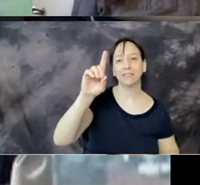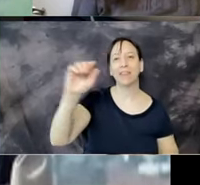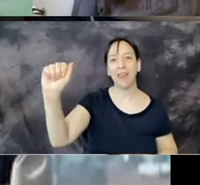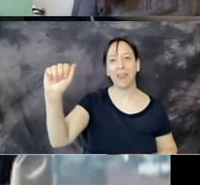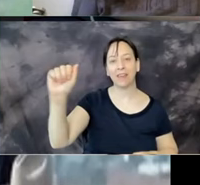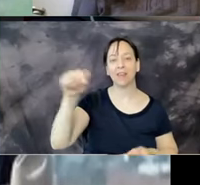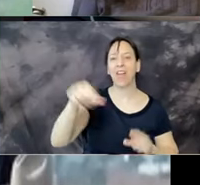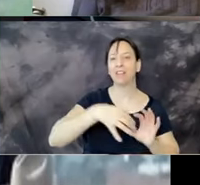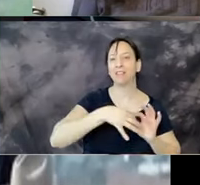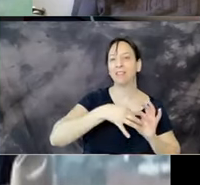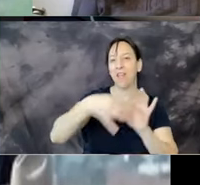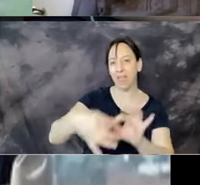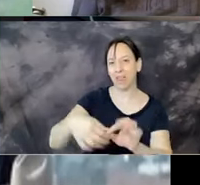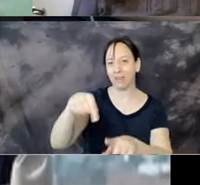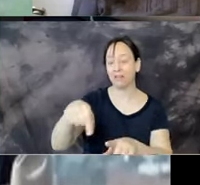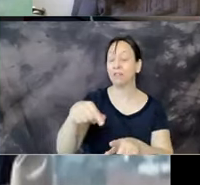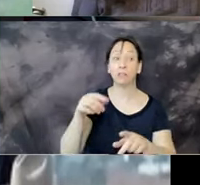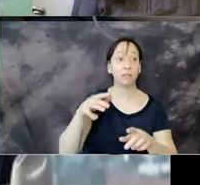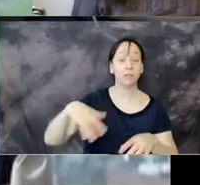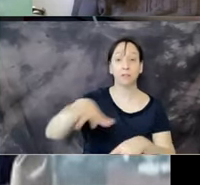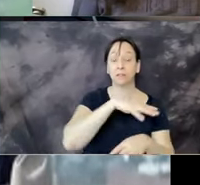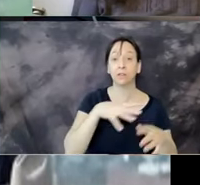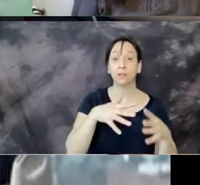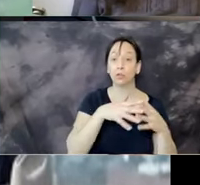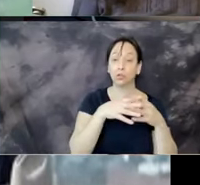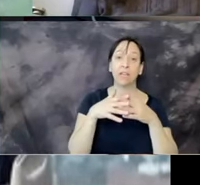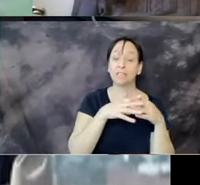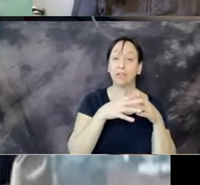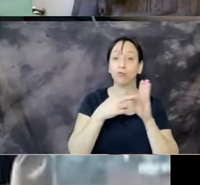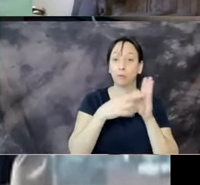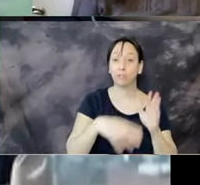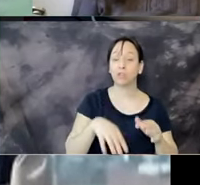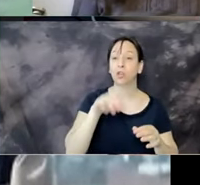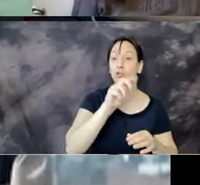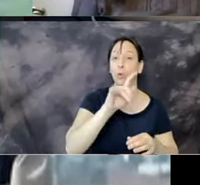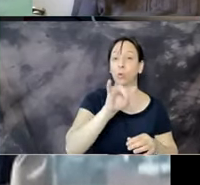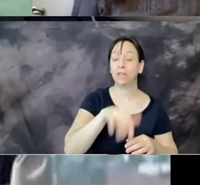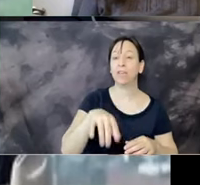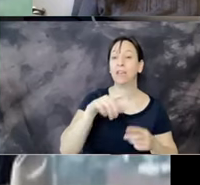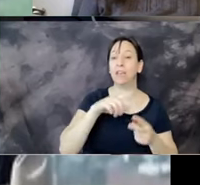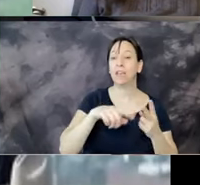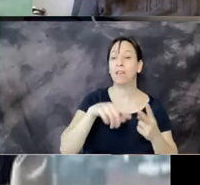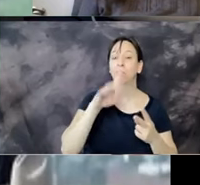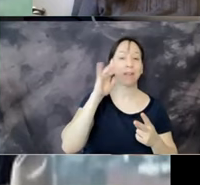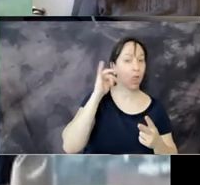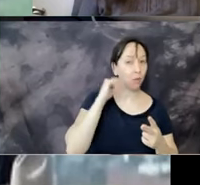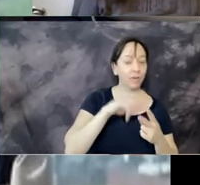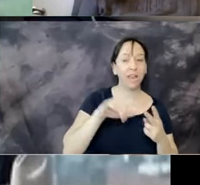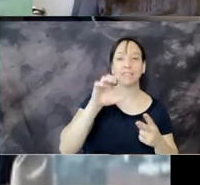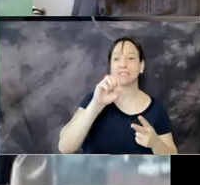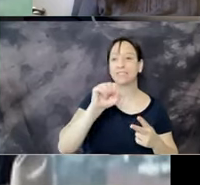United States Representatives Tony Coelho of California and Silvio Conte